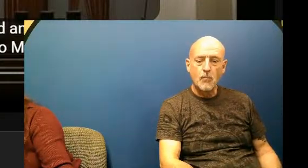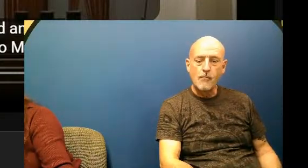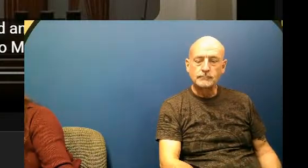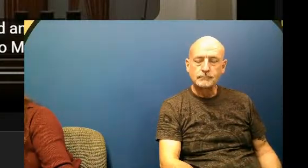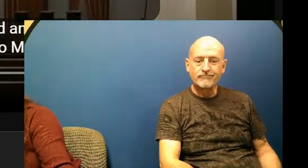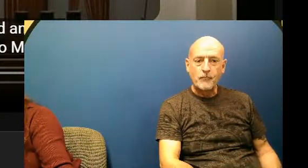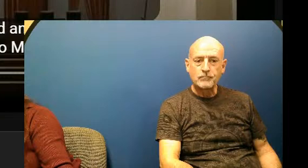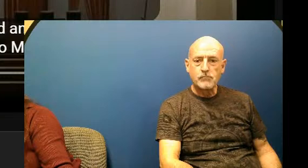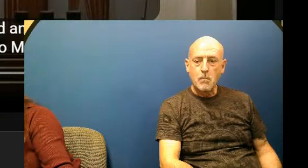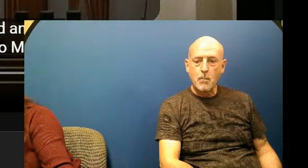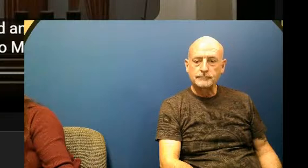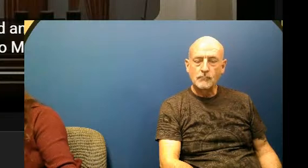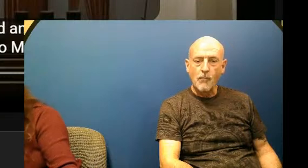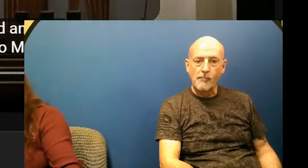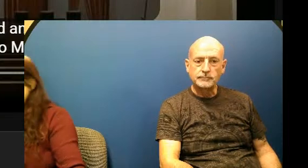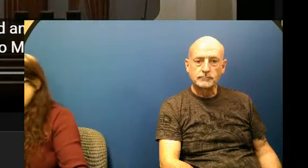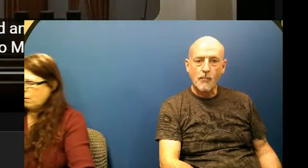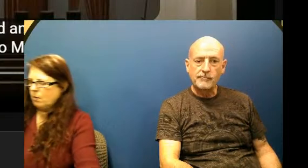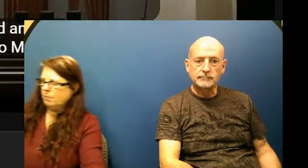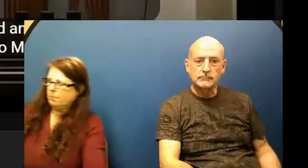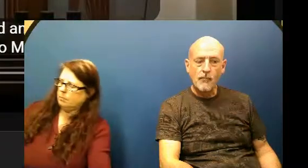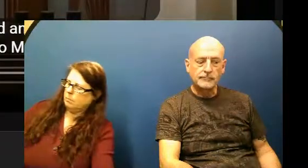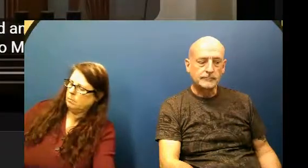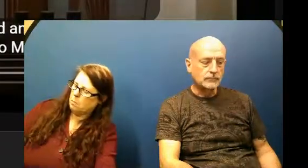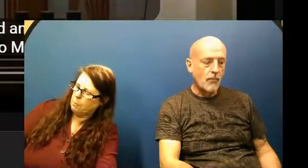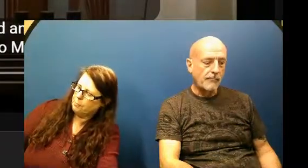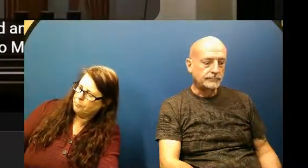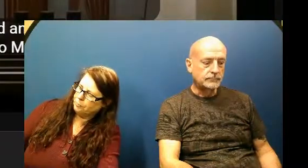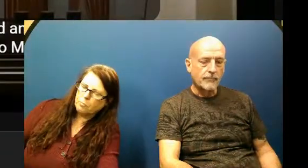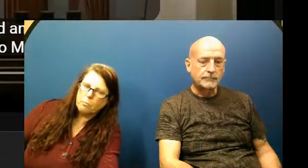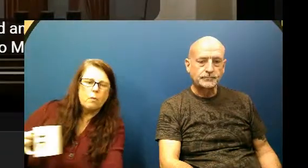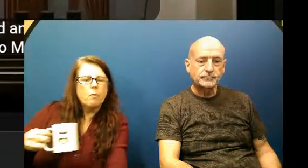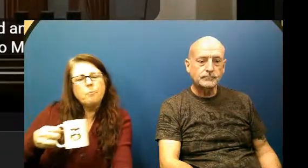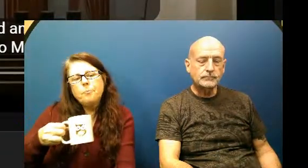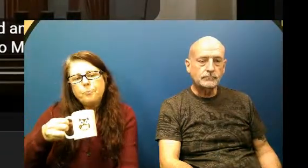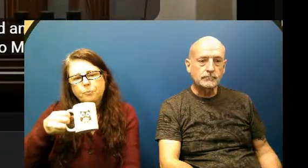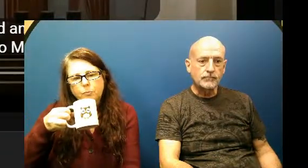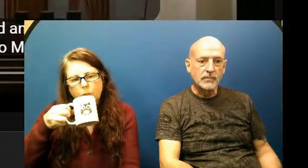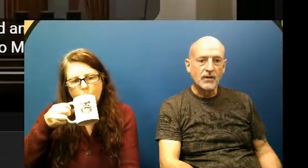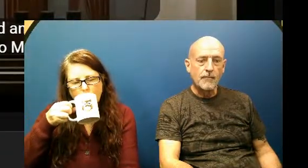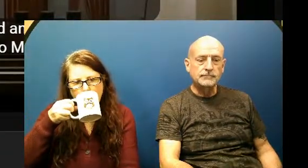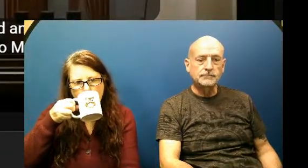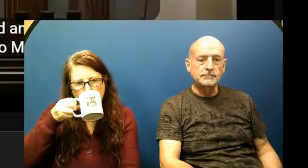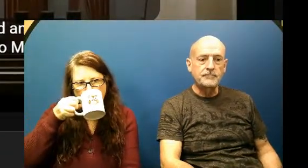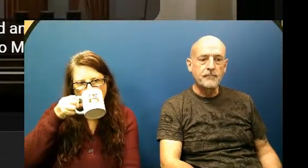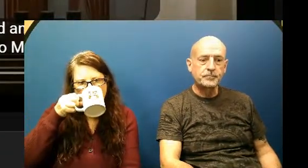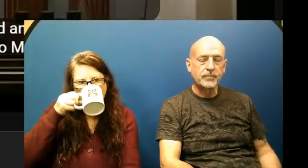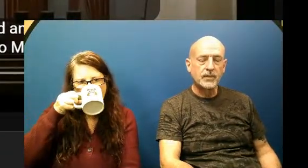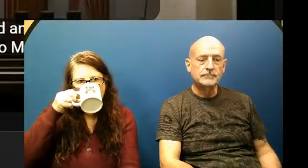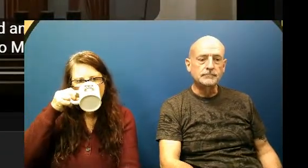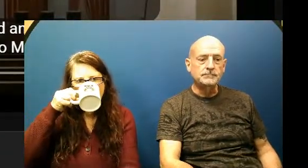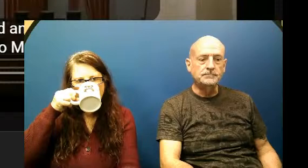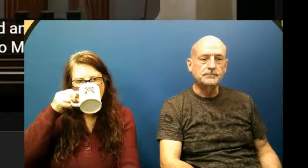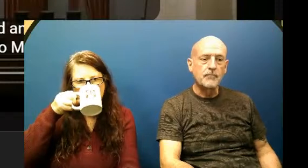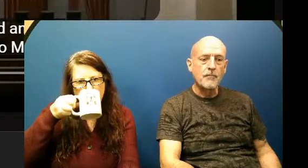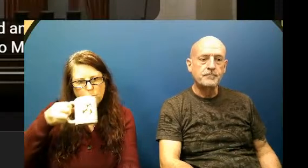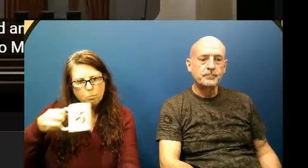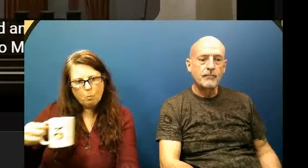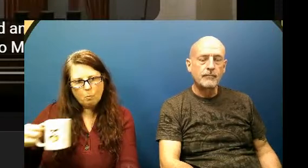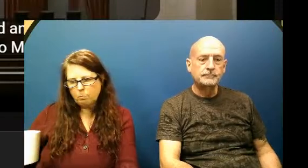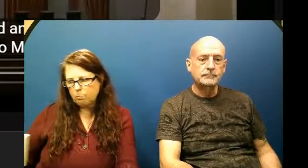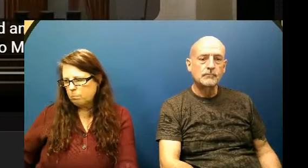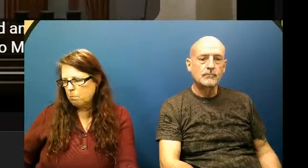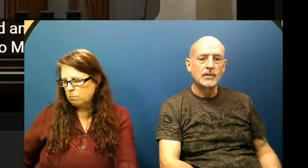vindicated over time, is that it's not enough to say national security. You have to say, what is the real harm? Is it, is